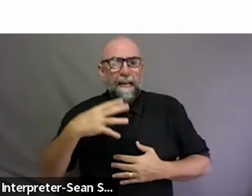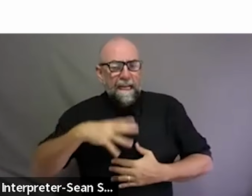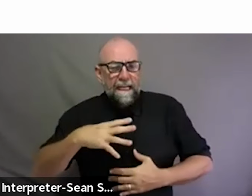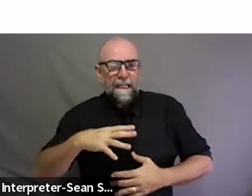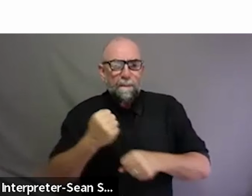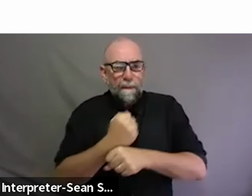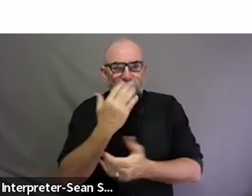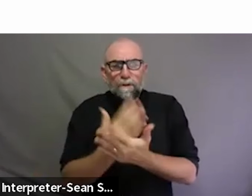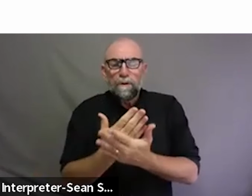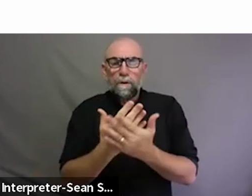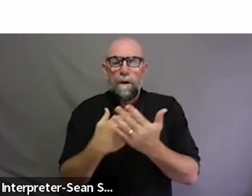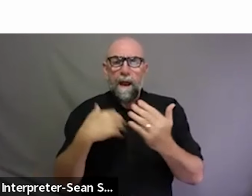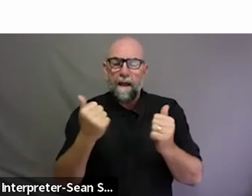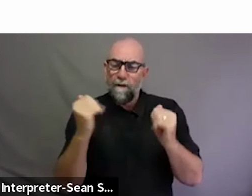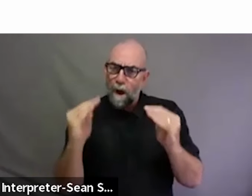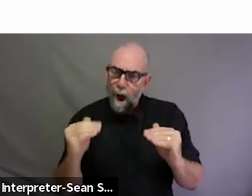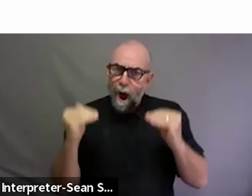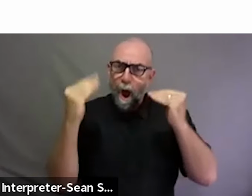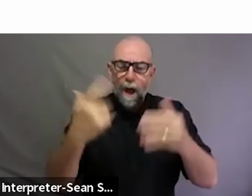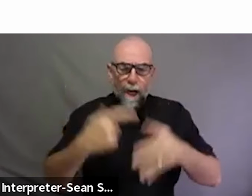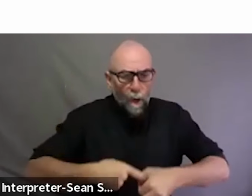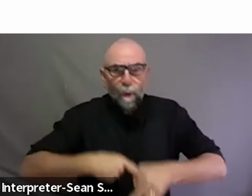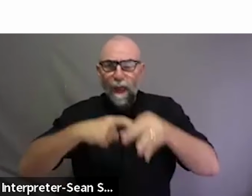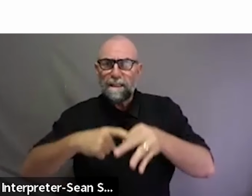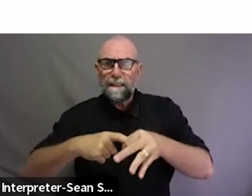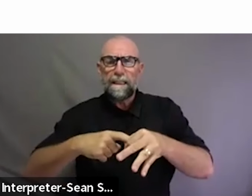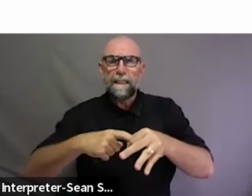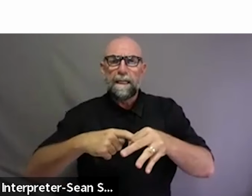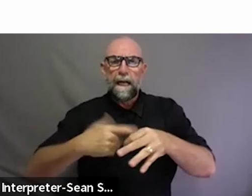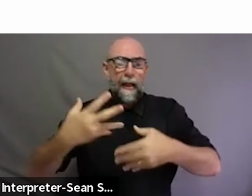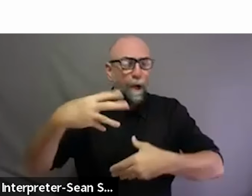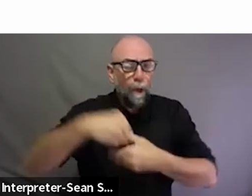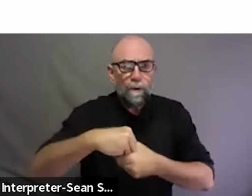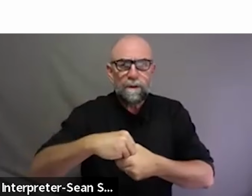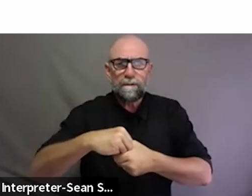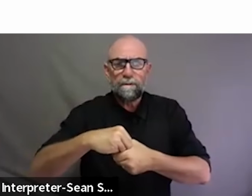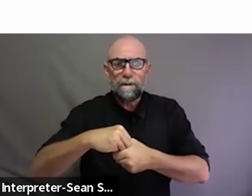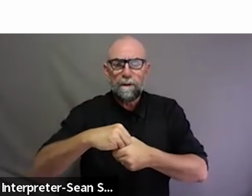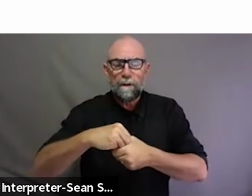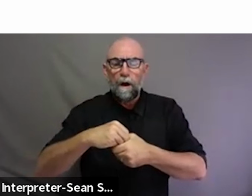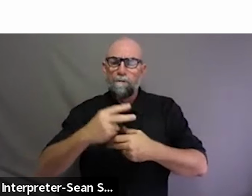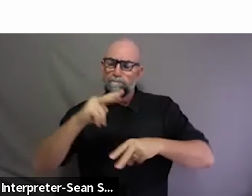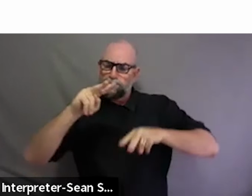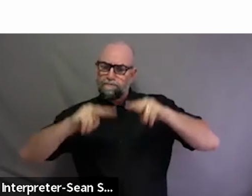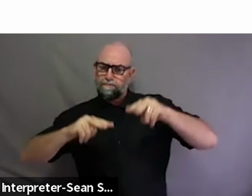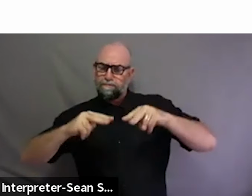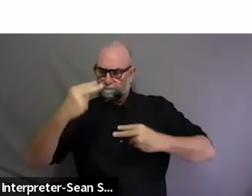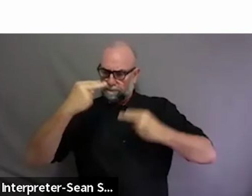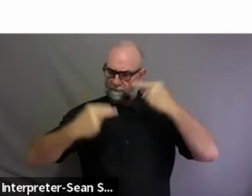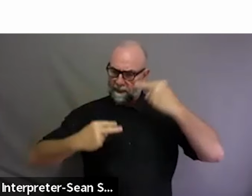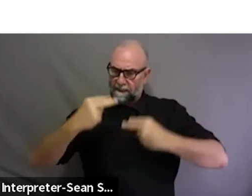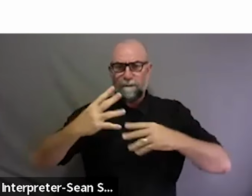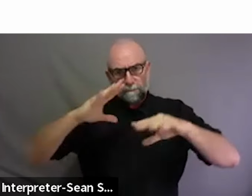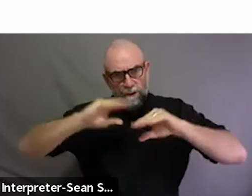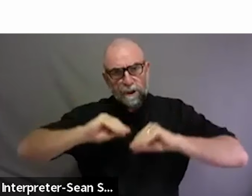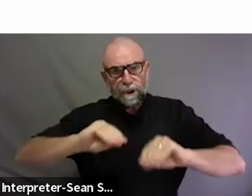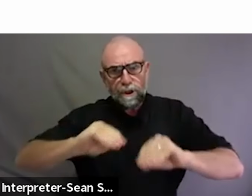high quality, inclusive and reflective teaching practice. Now, it could go on, but I'm aware of